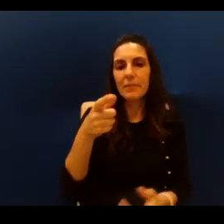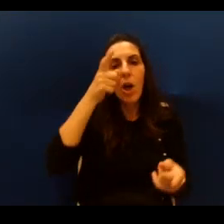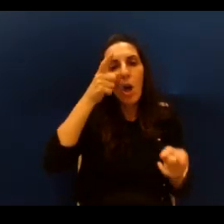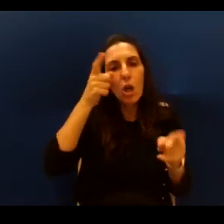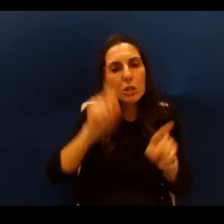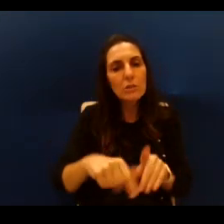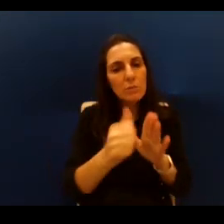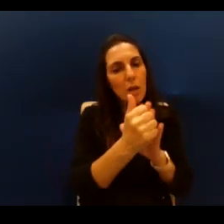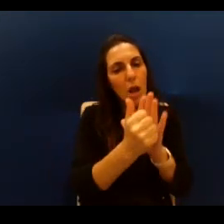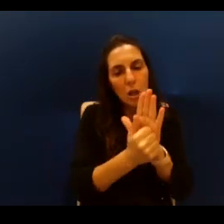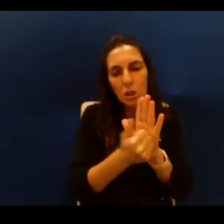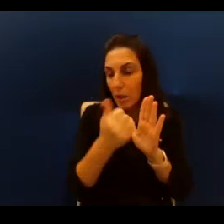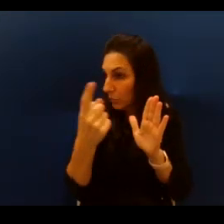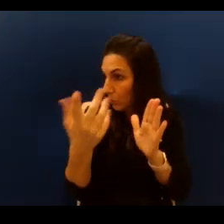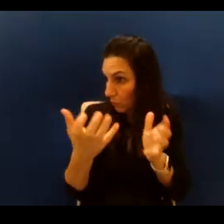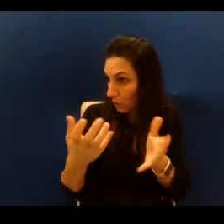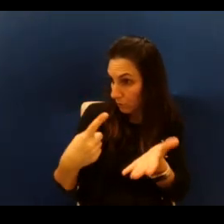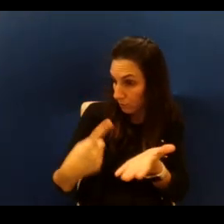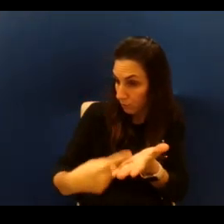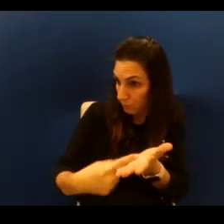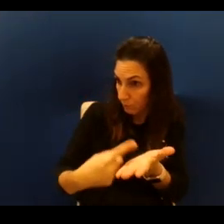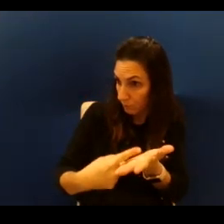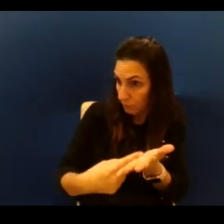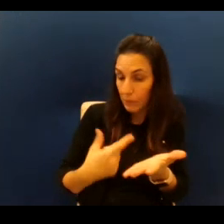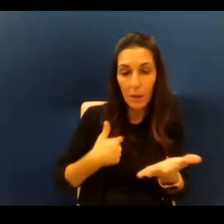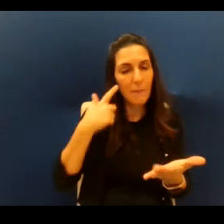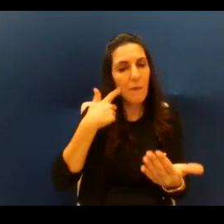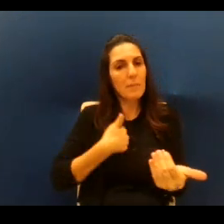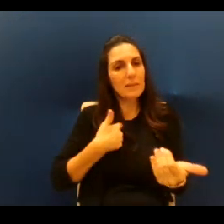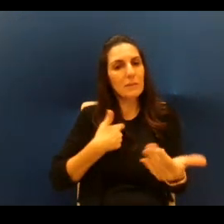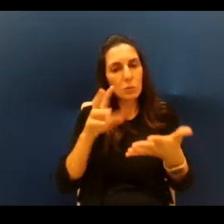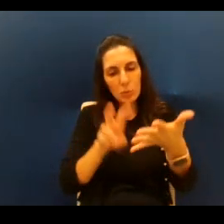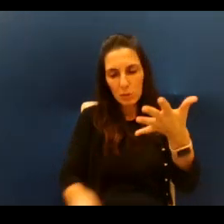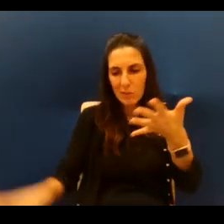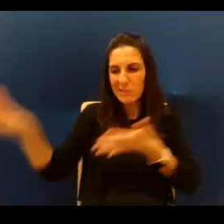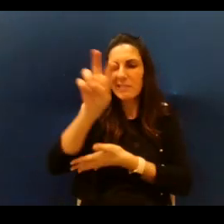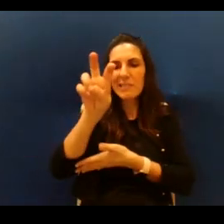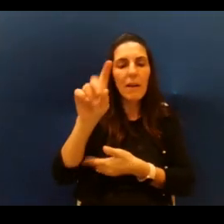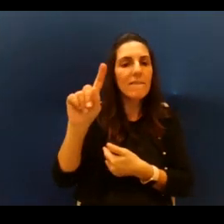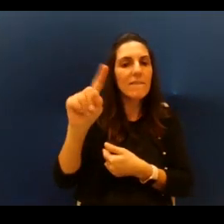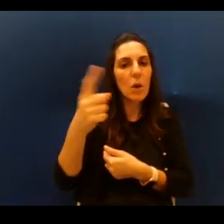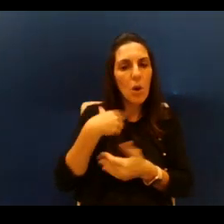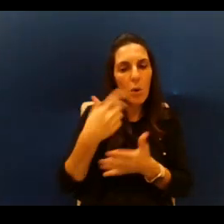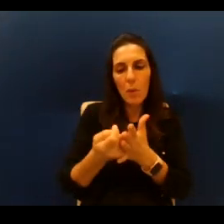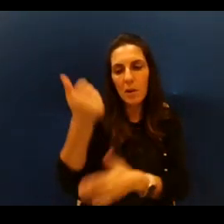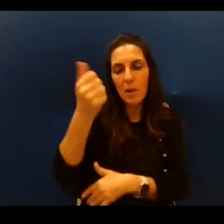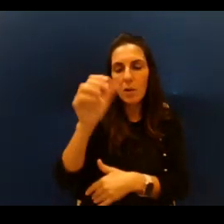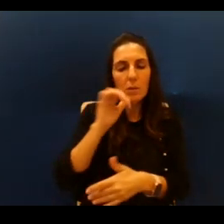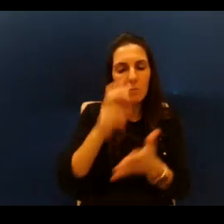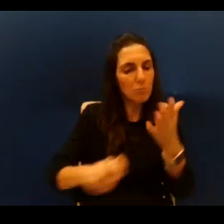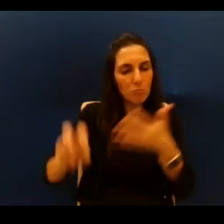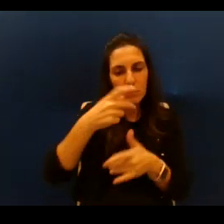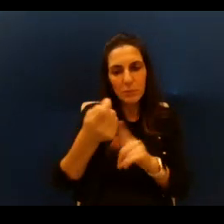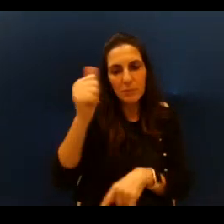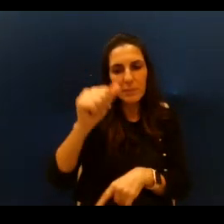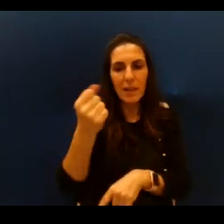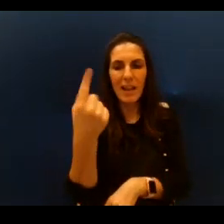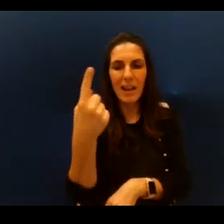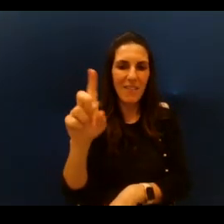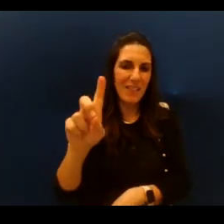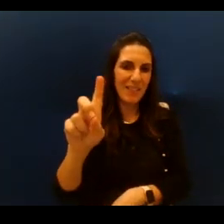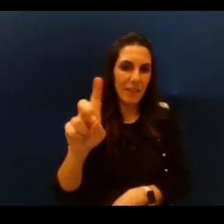item anybody would like to pull? For myself, I'd like to request first that we remove from the table item 11D. May I